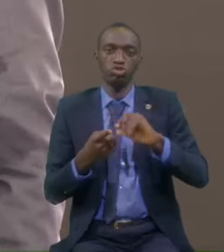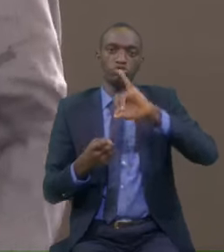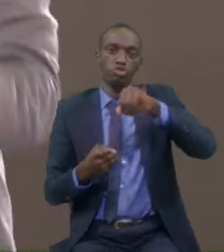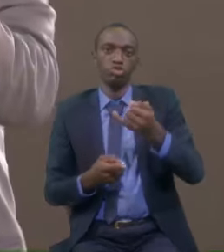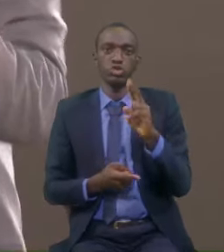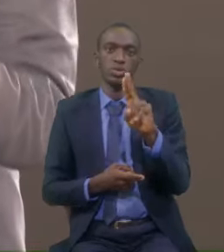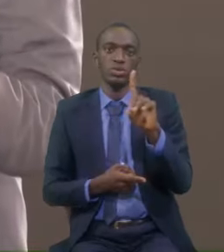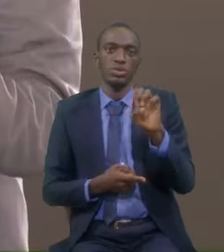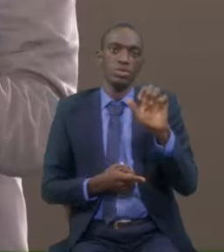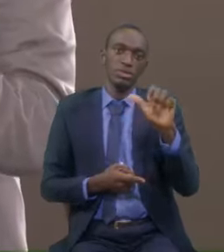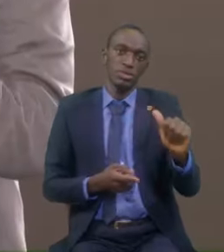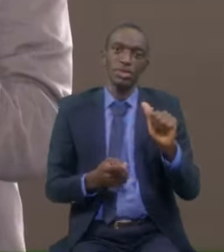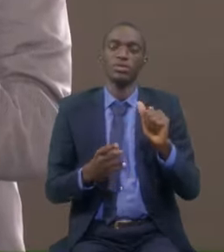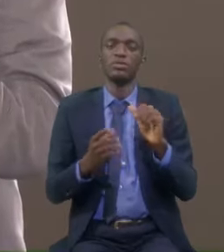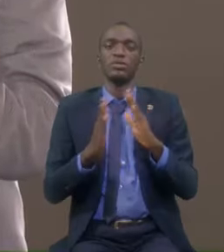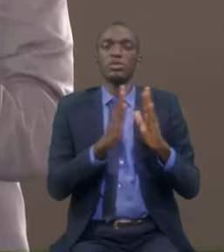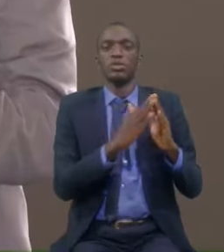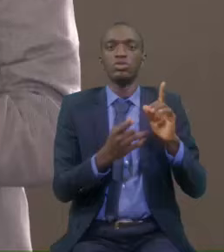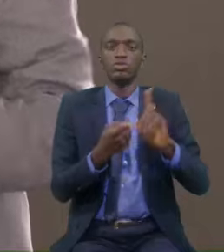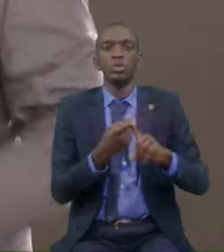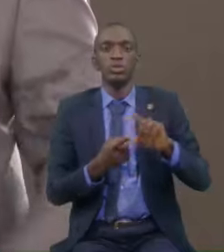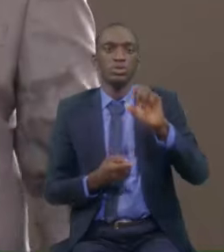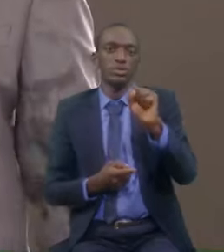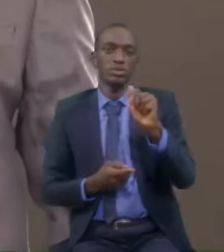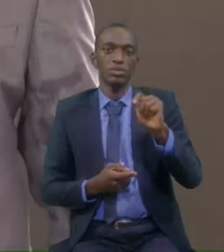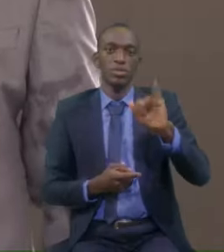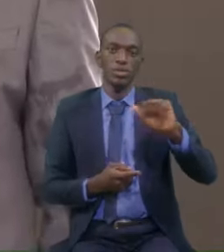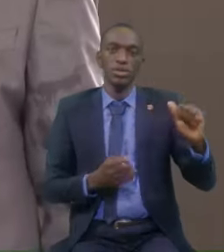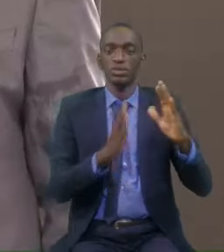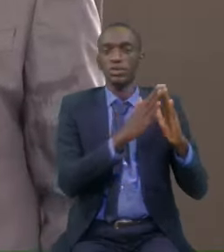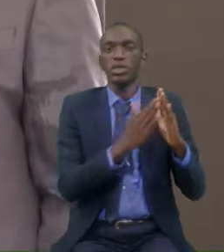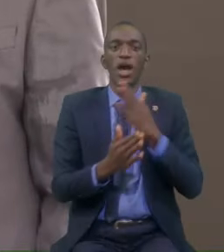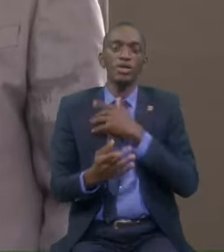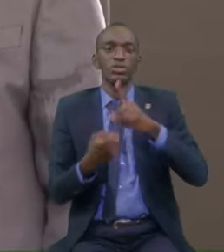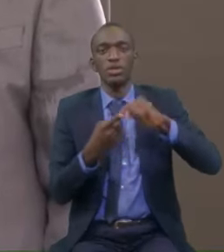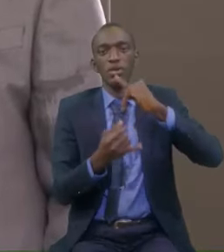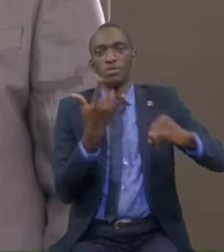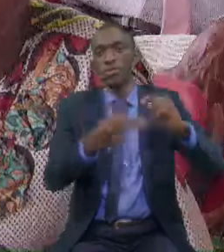the earth. And that is where the Spirit of God is taking you to.